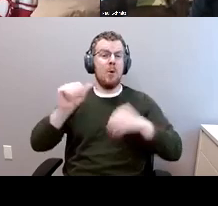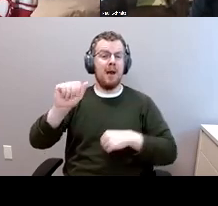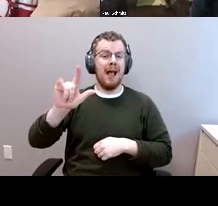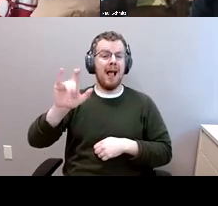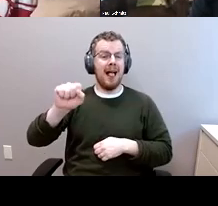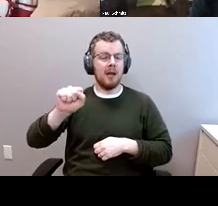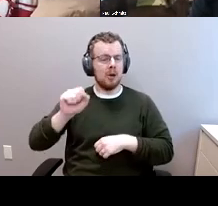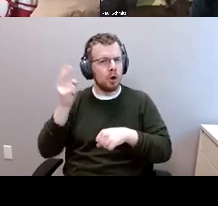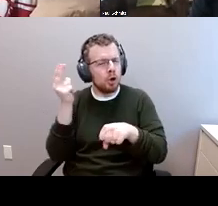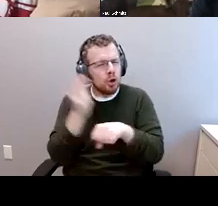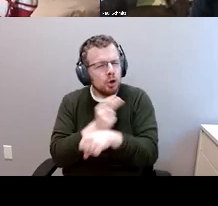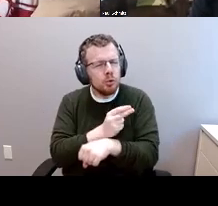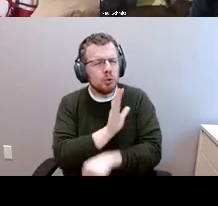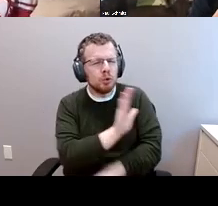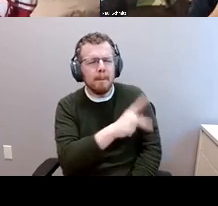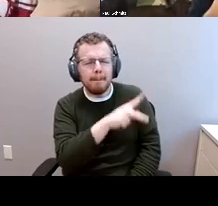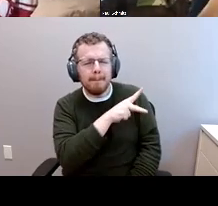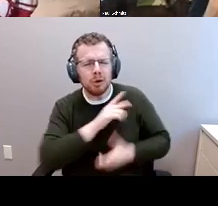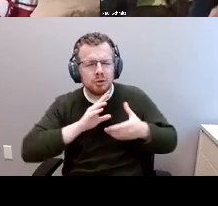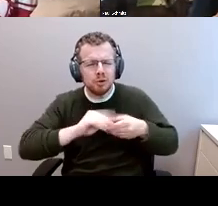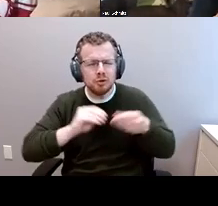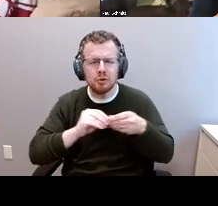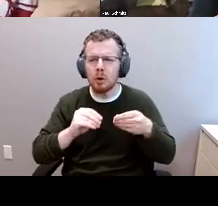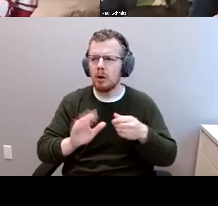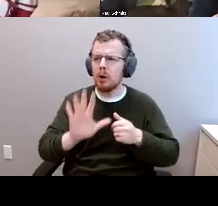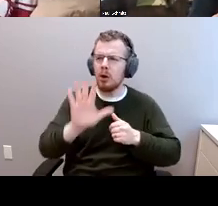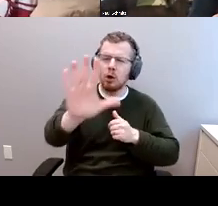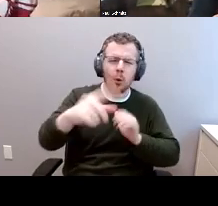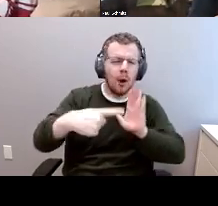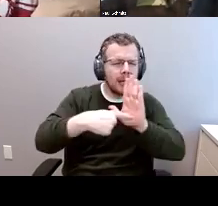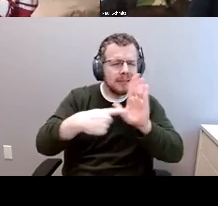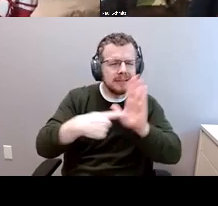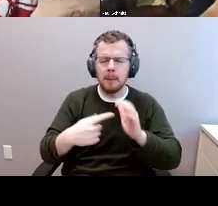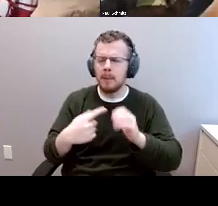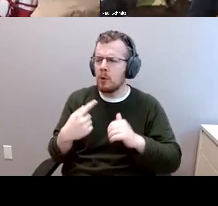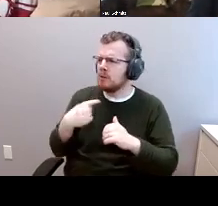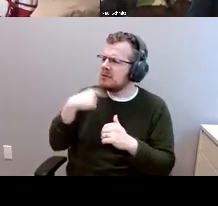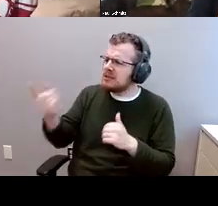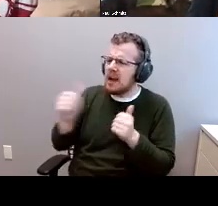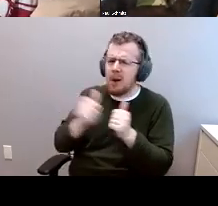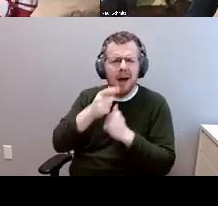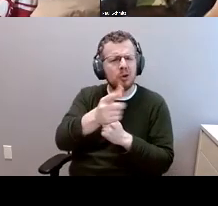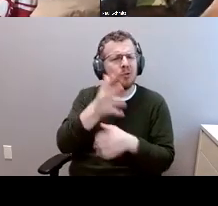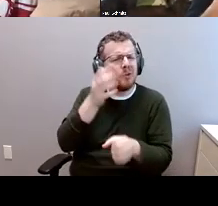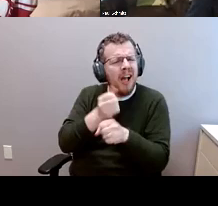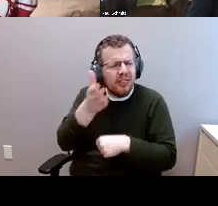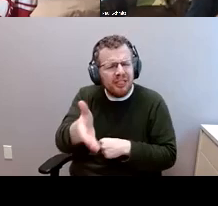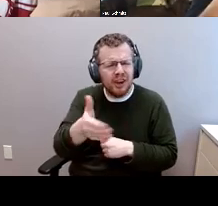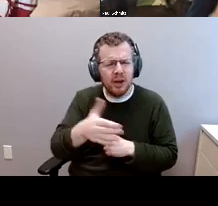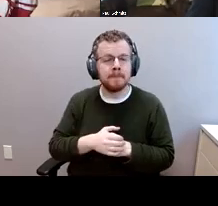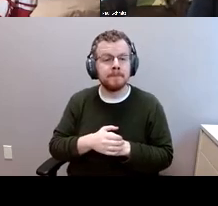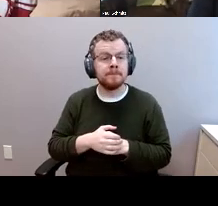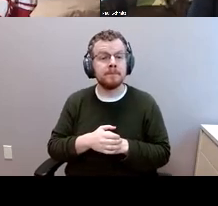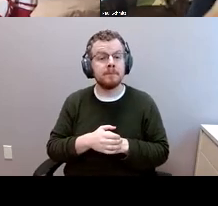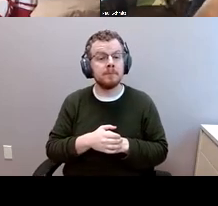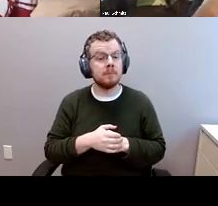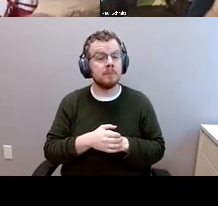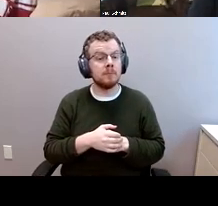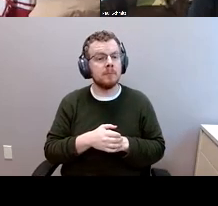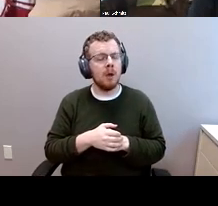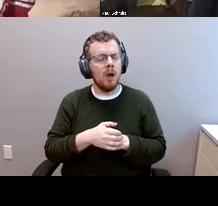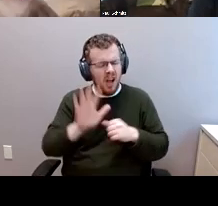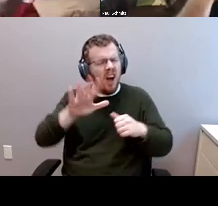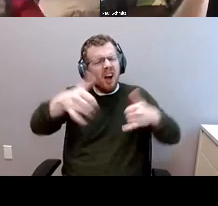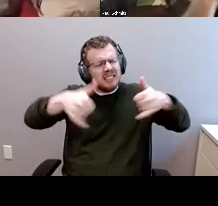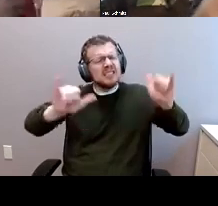do it through your example, do it through how you got there. Stand up, and that still means standing up when